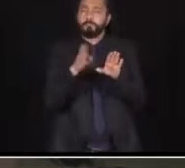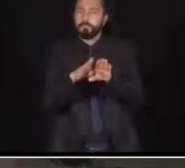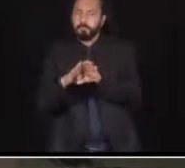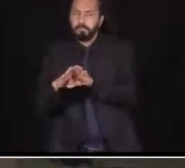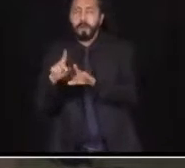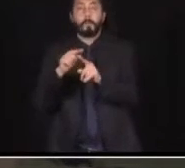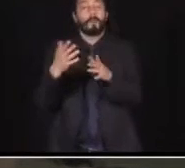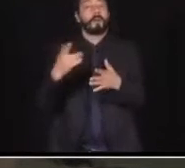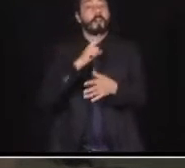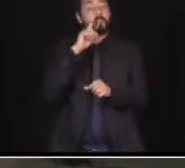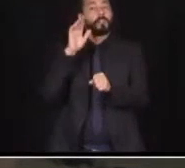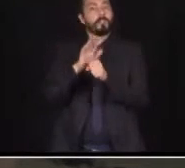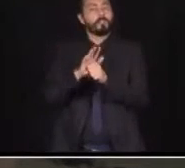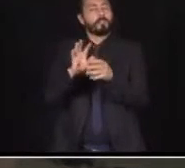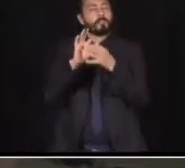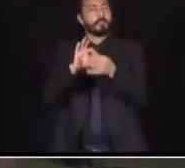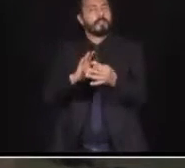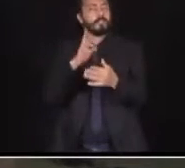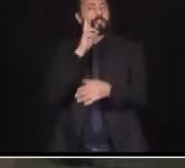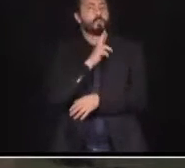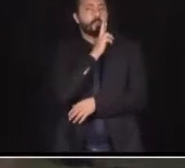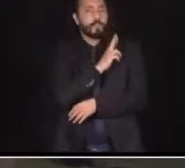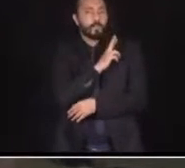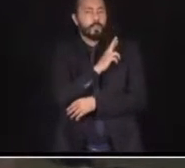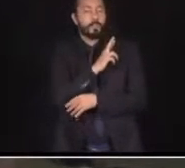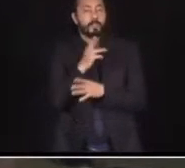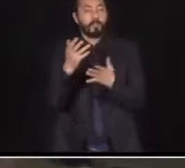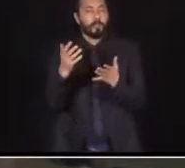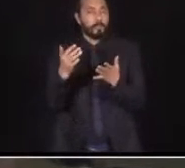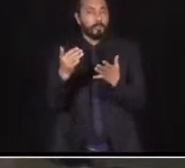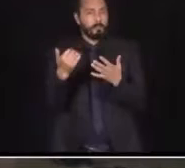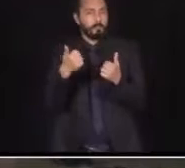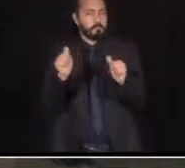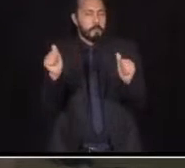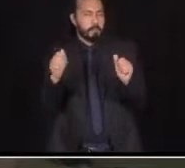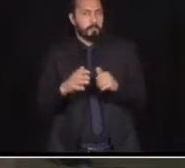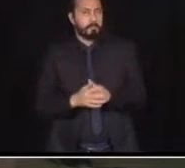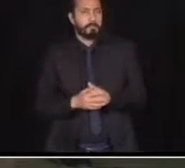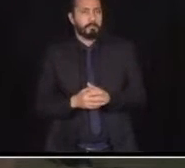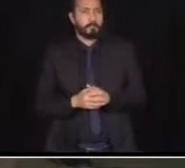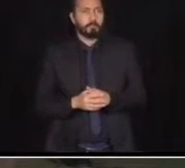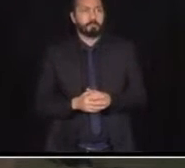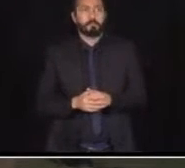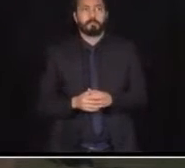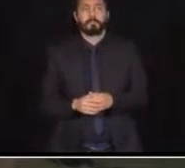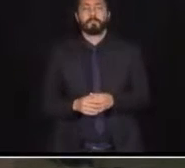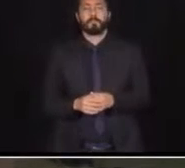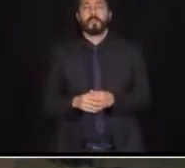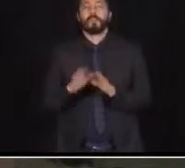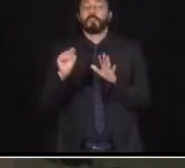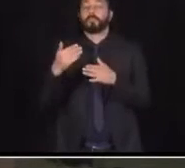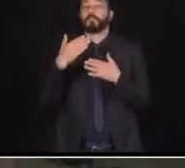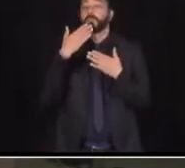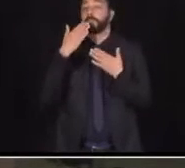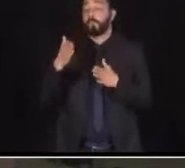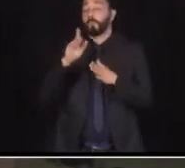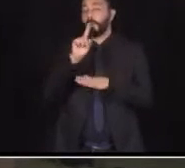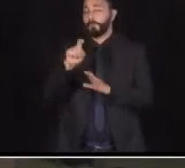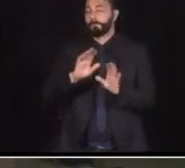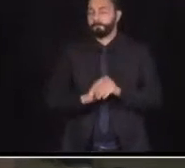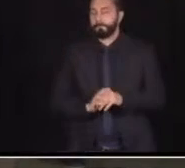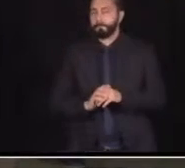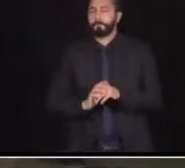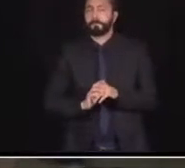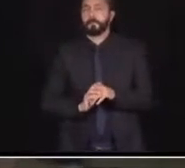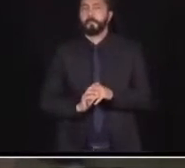since making the comments earlier this week? No, not yet, Haley, but another good question. What I've done from the